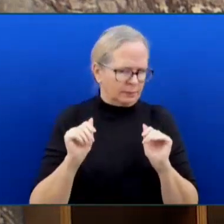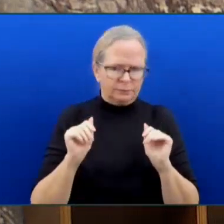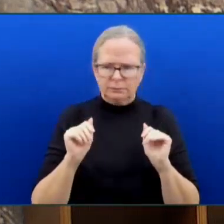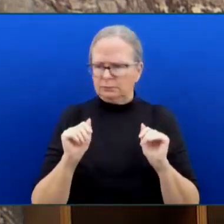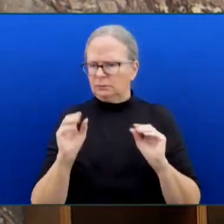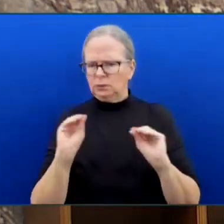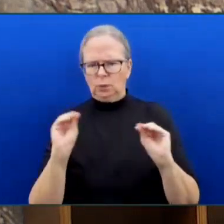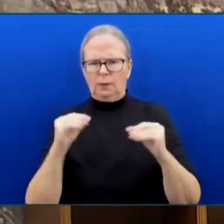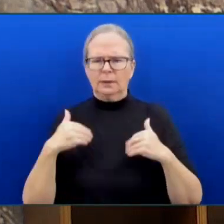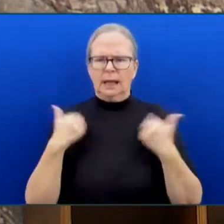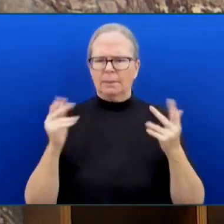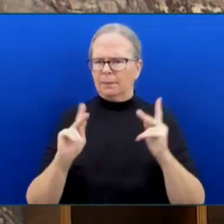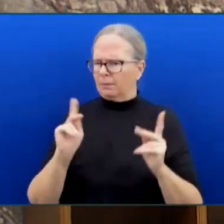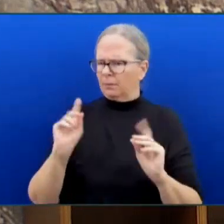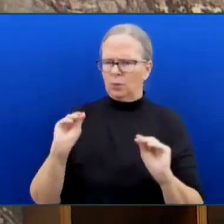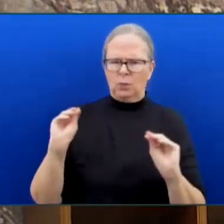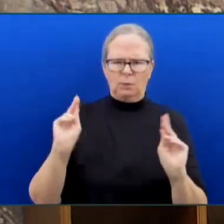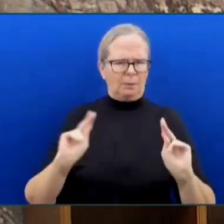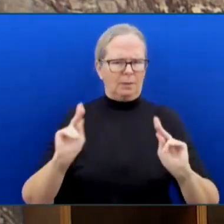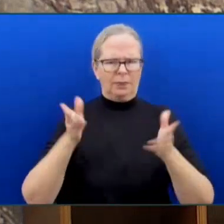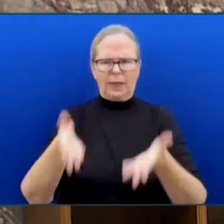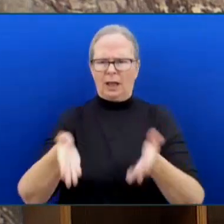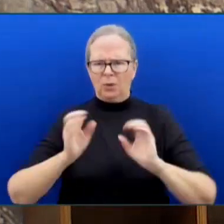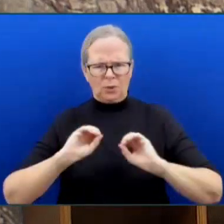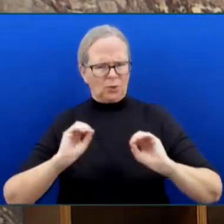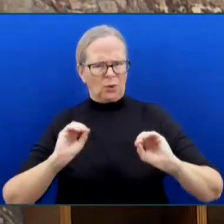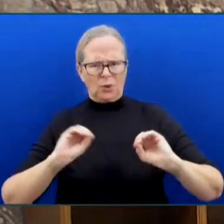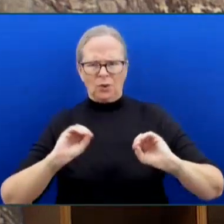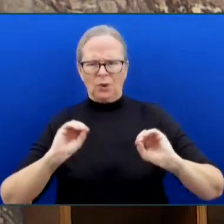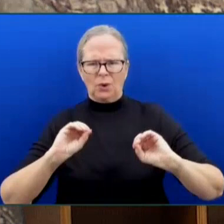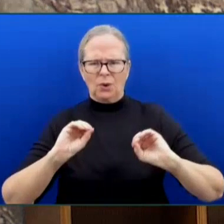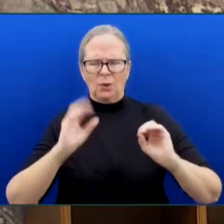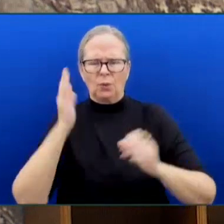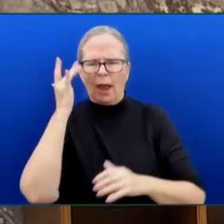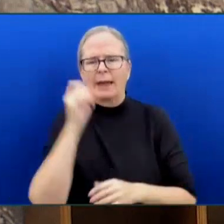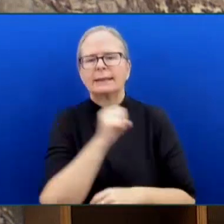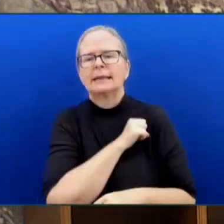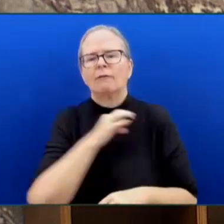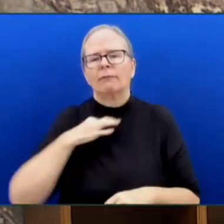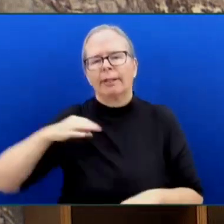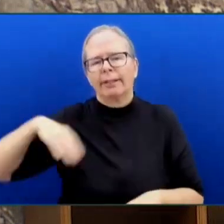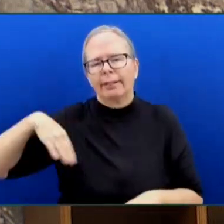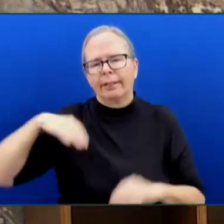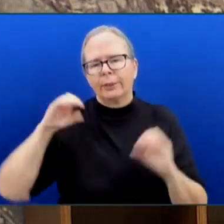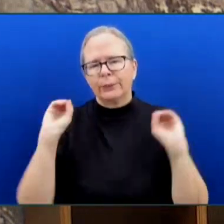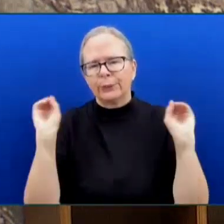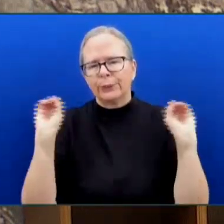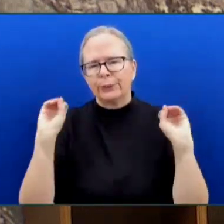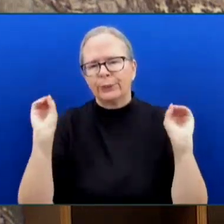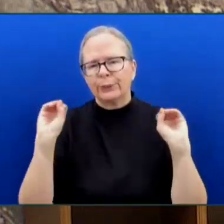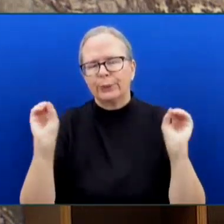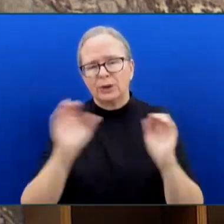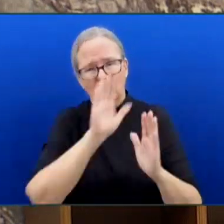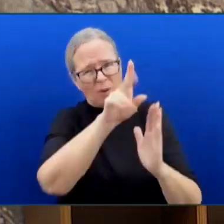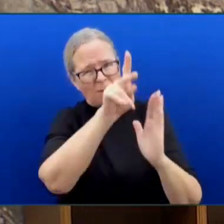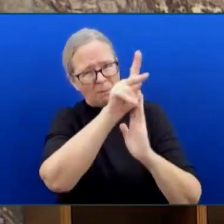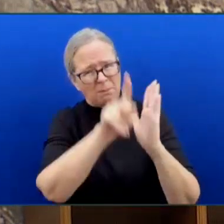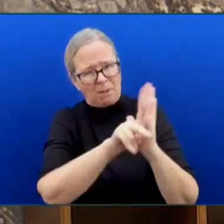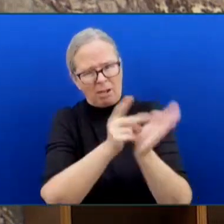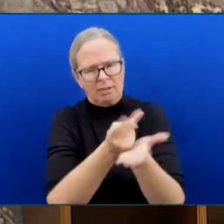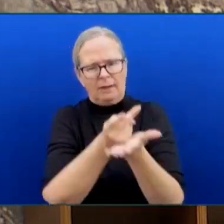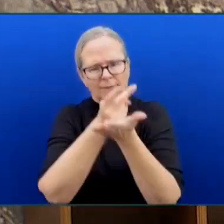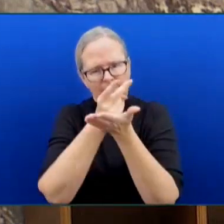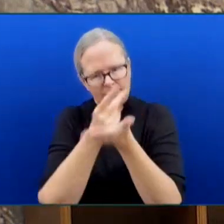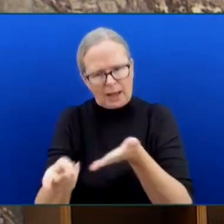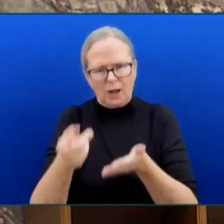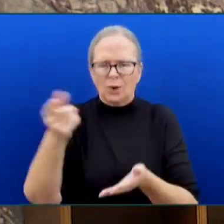them. The policy is a failure, and the minister knows it. Online platforms like Reddit and Snapchat